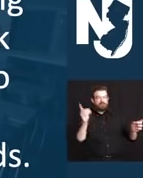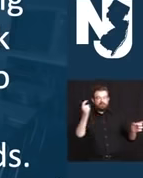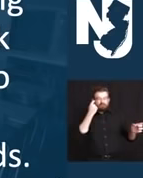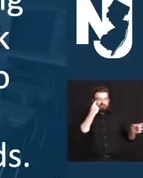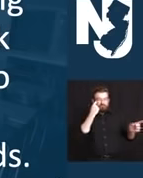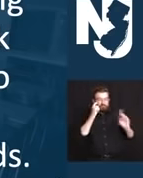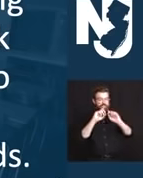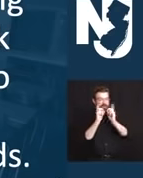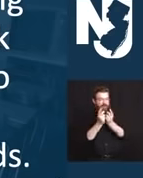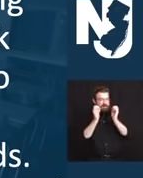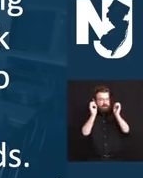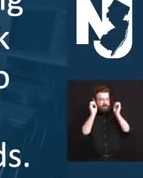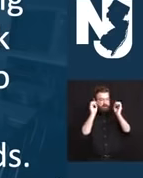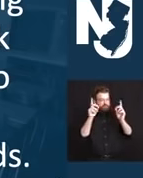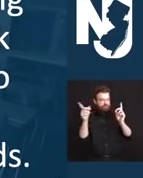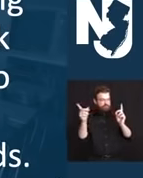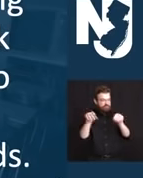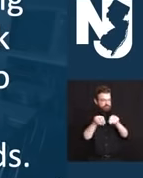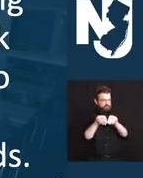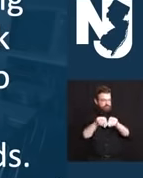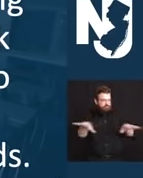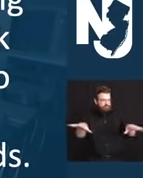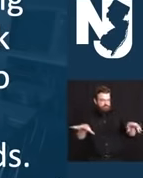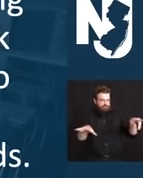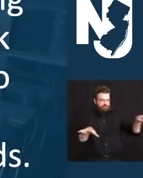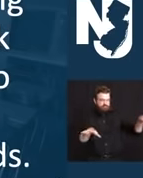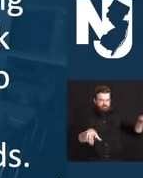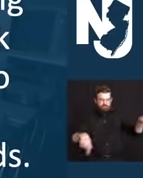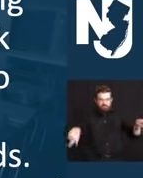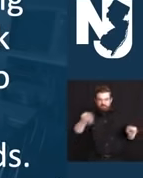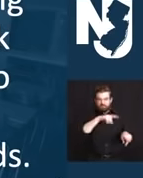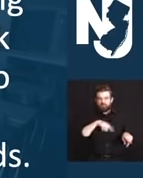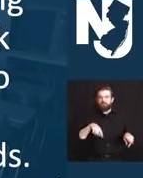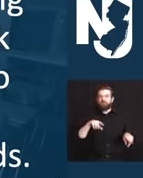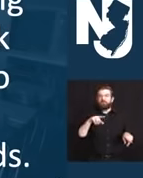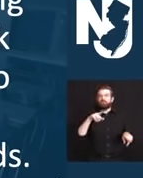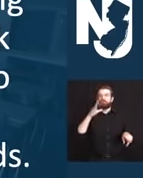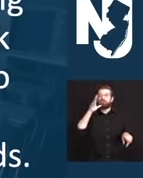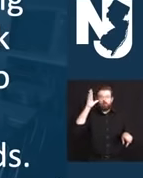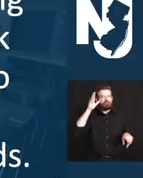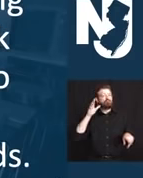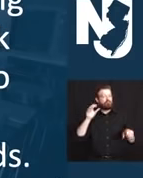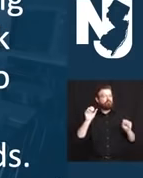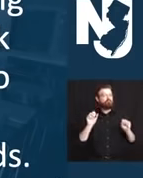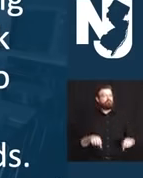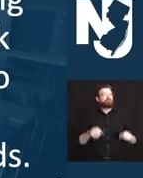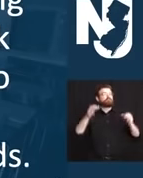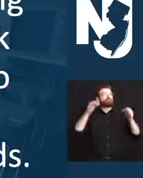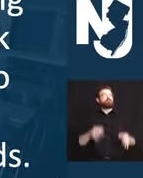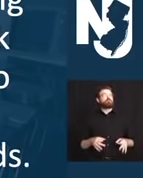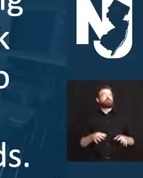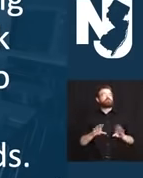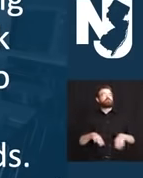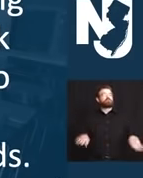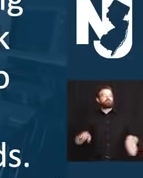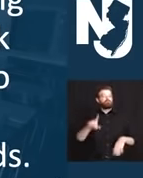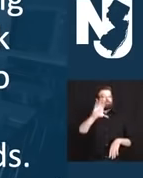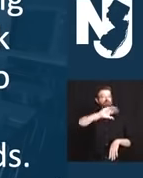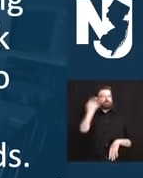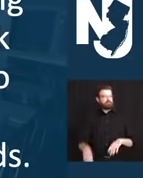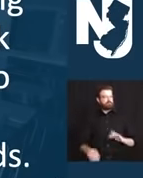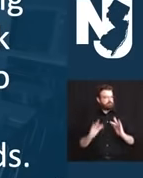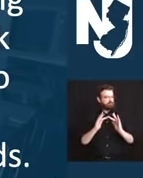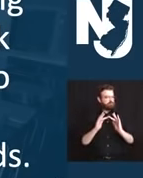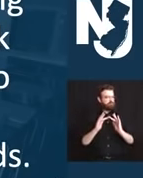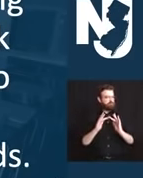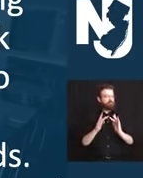coming out later this week, but we wanted everyone to know that we will allow for this step. We had a very good sort of whole of government